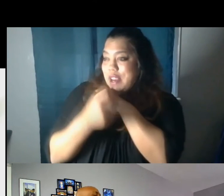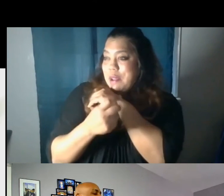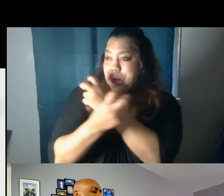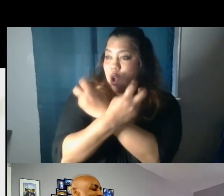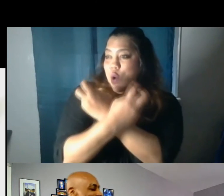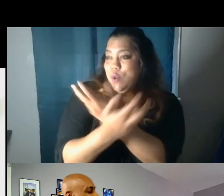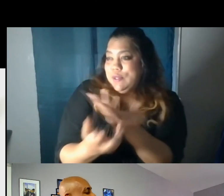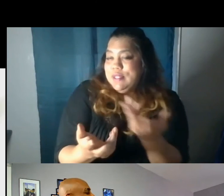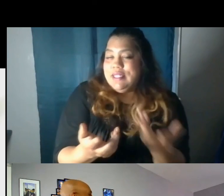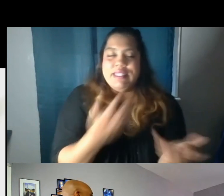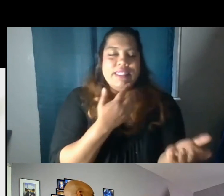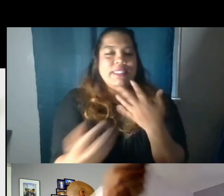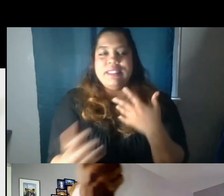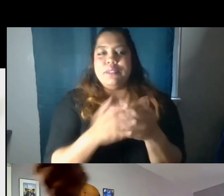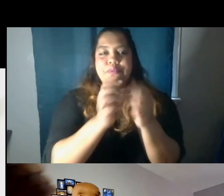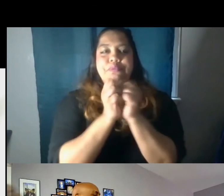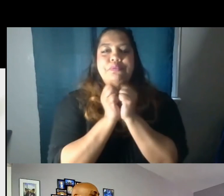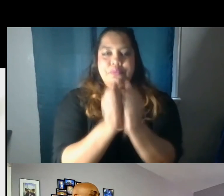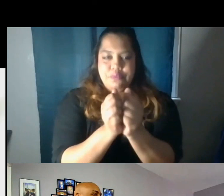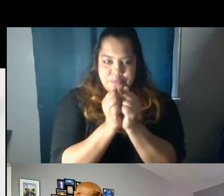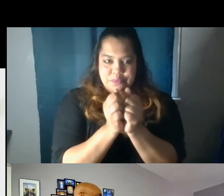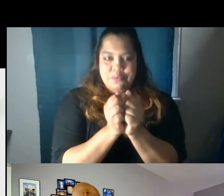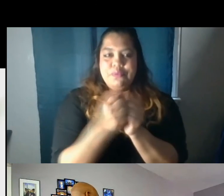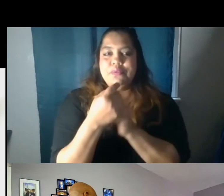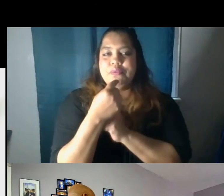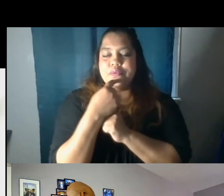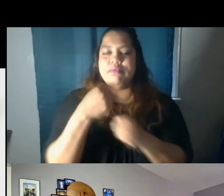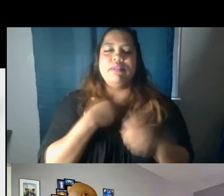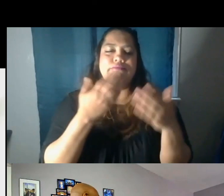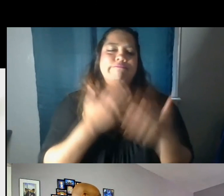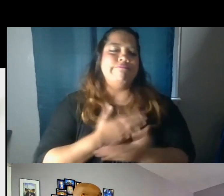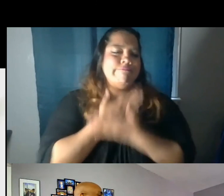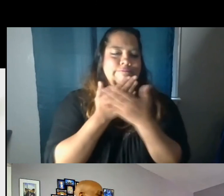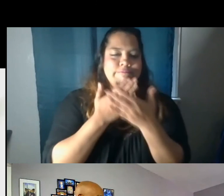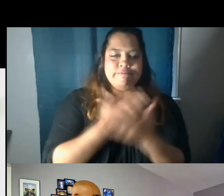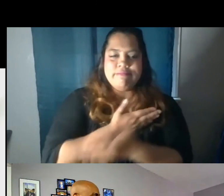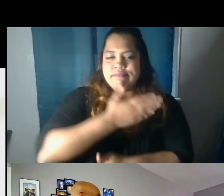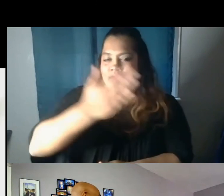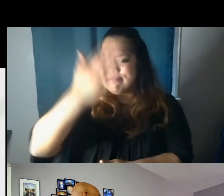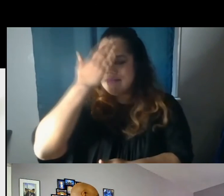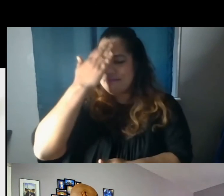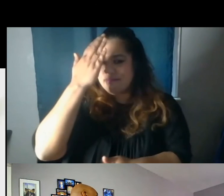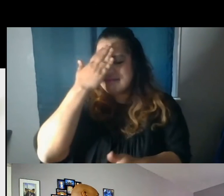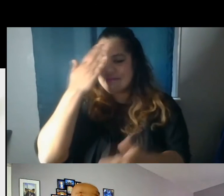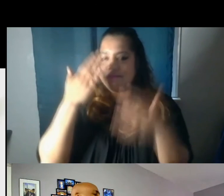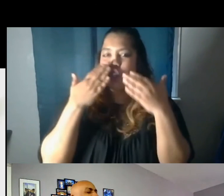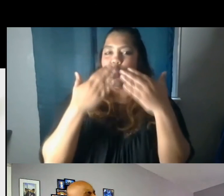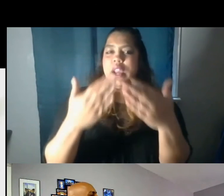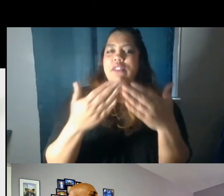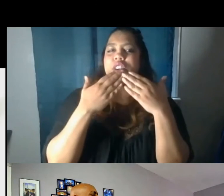so together, prosperity declaration. I joyfully, consciously,